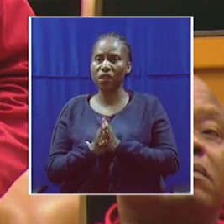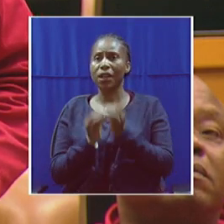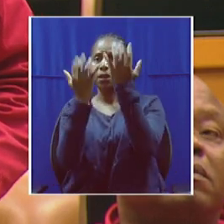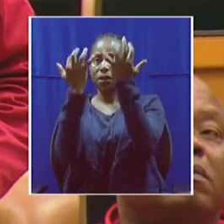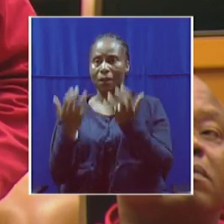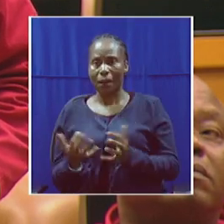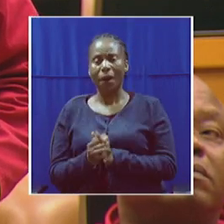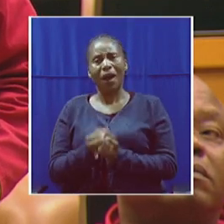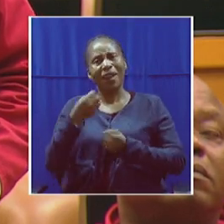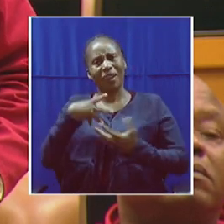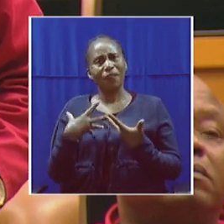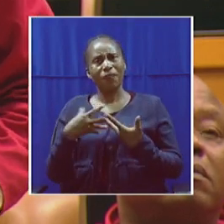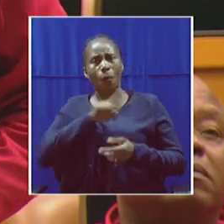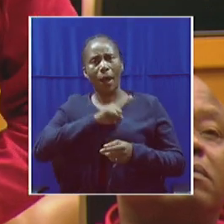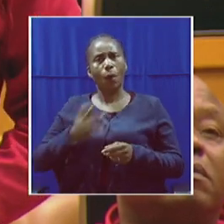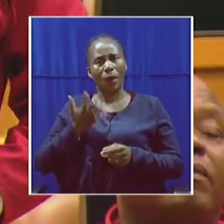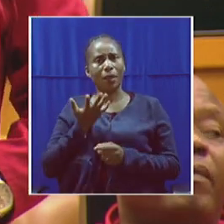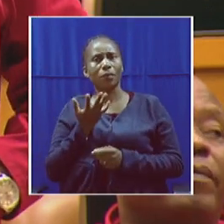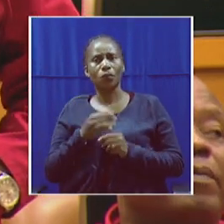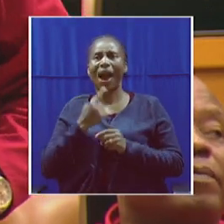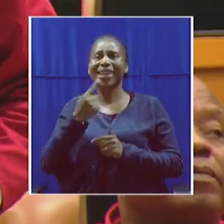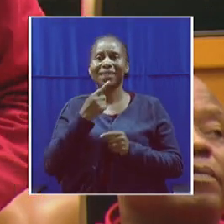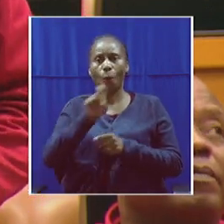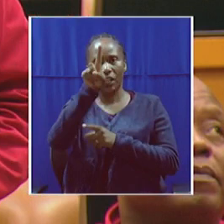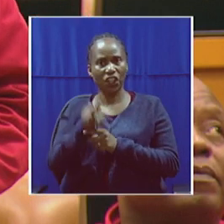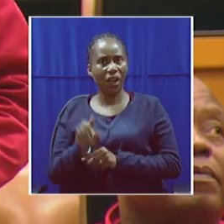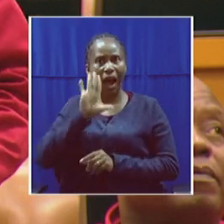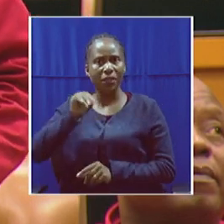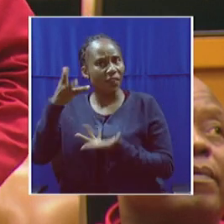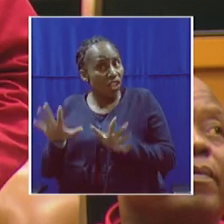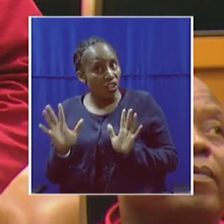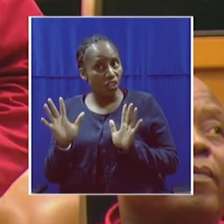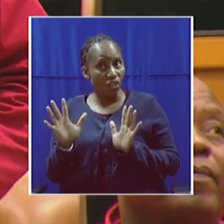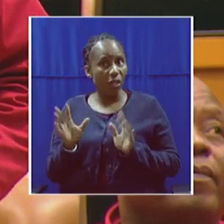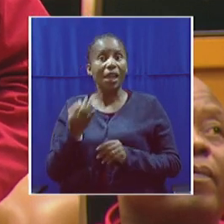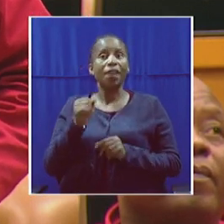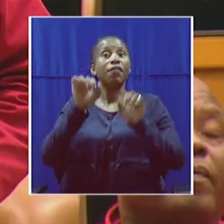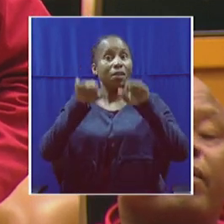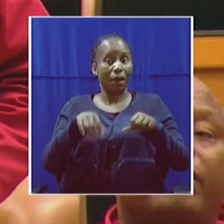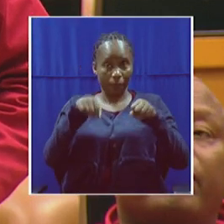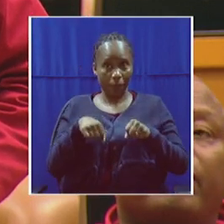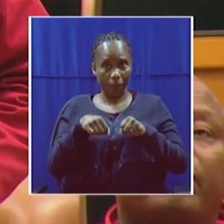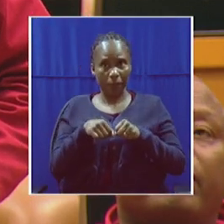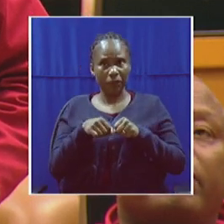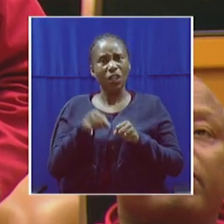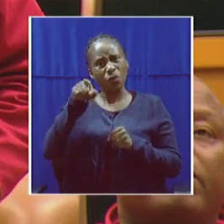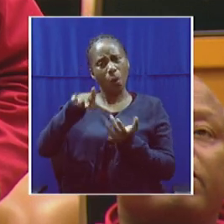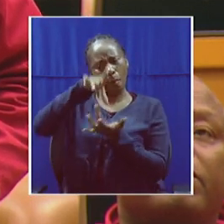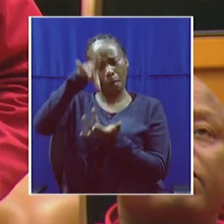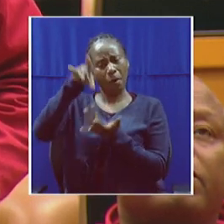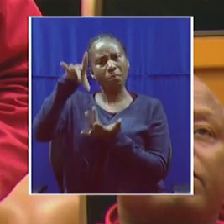sake of answering a question posed to you and if so how did you go about selecting